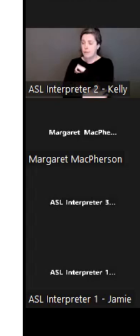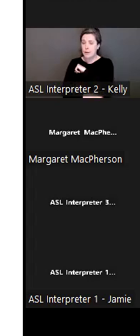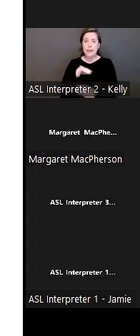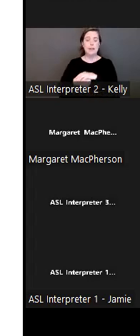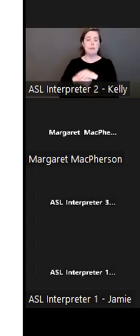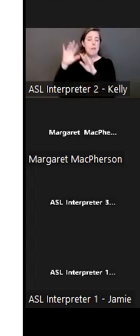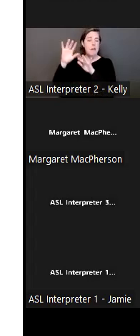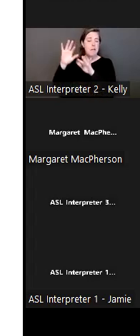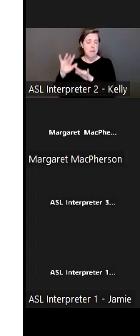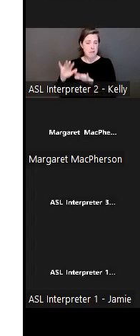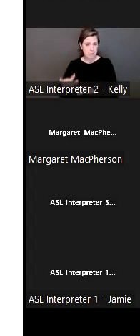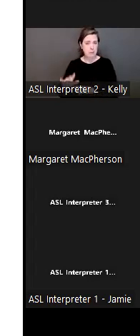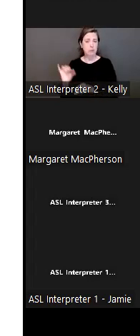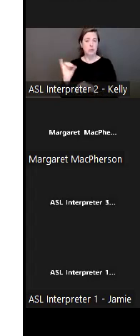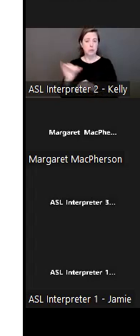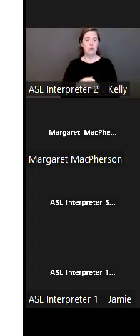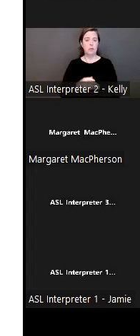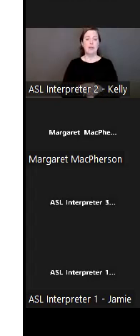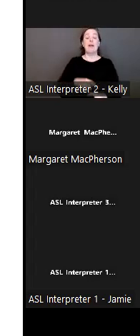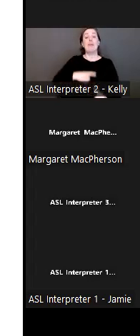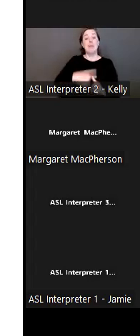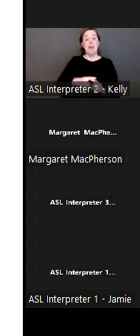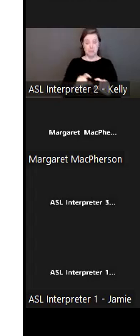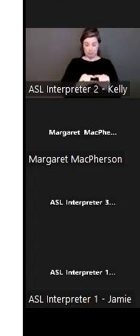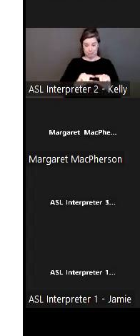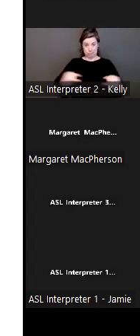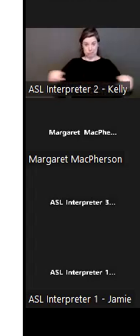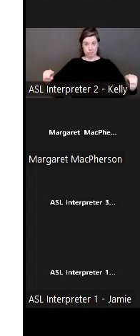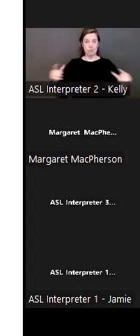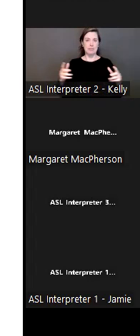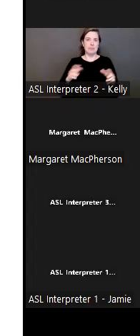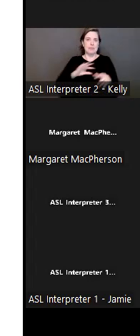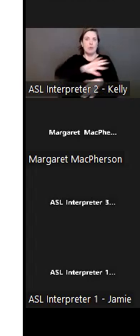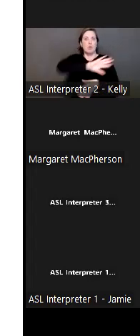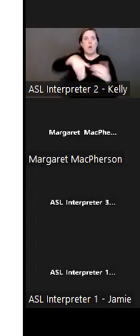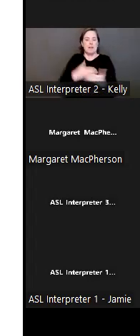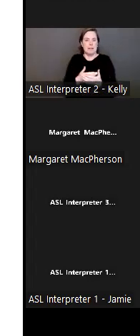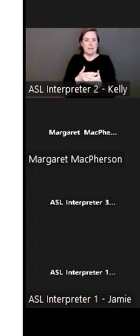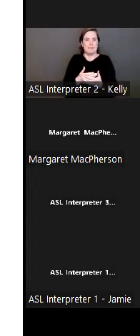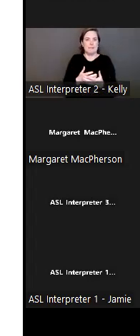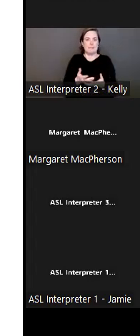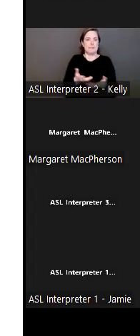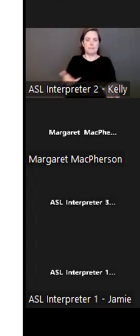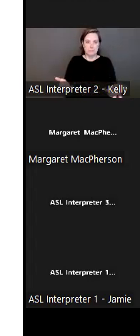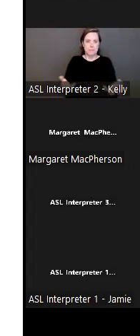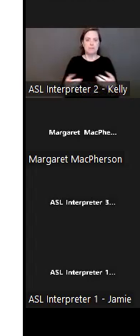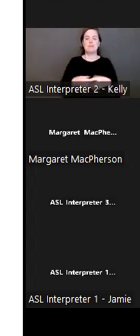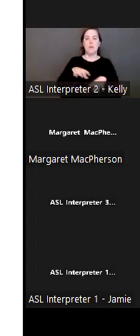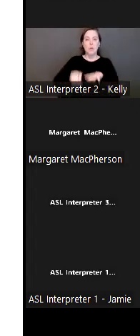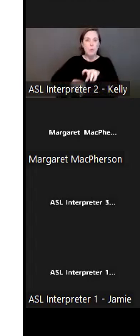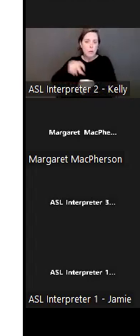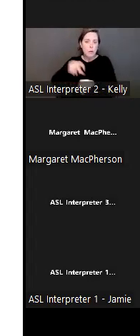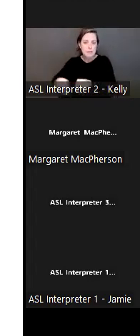And then acknowledging the collective and historical and ongoing forms of trauma, such as colonialism